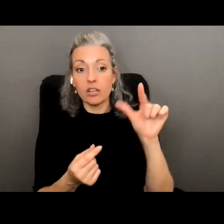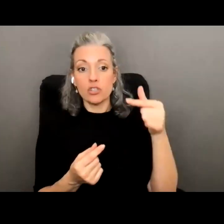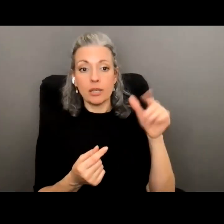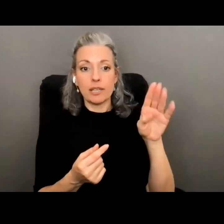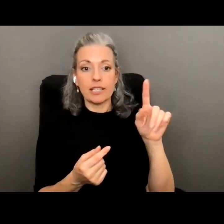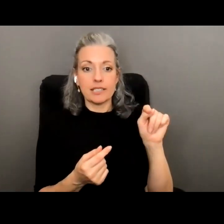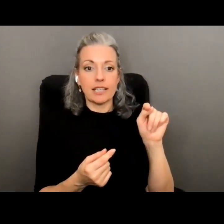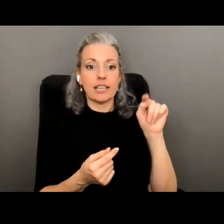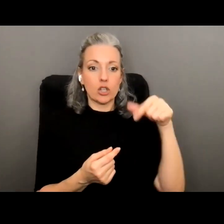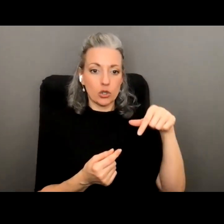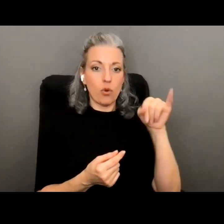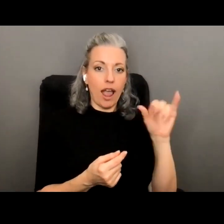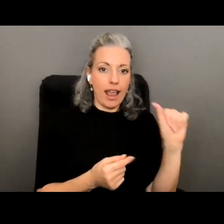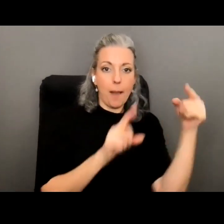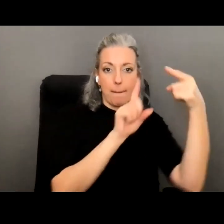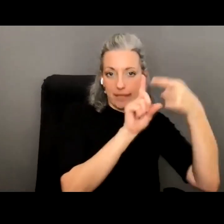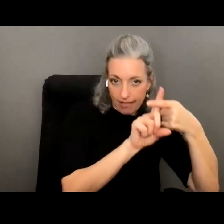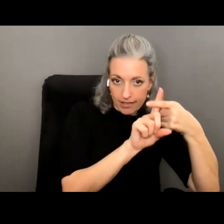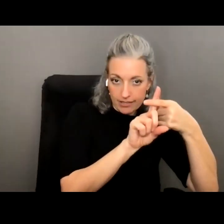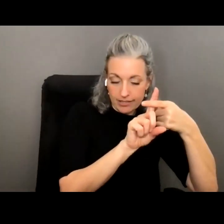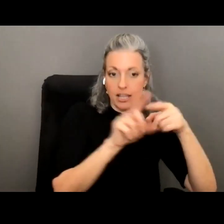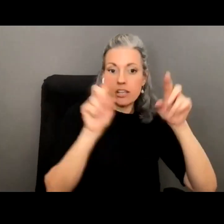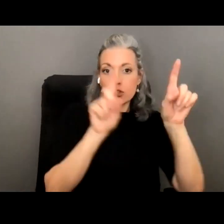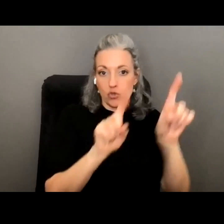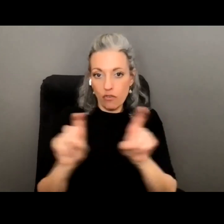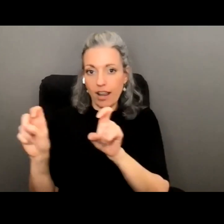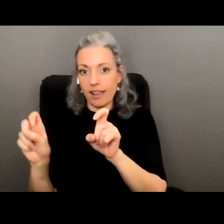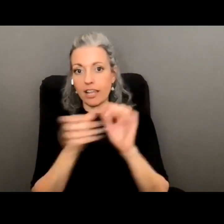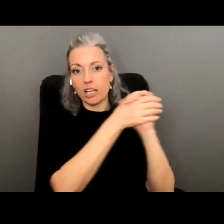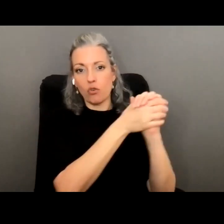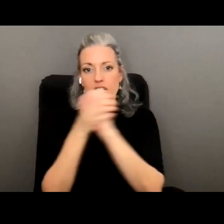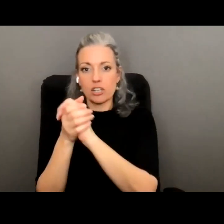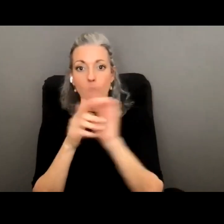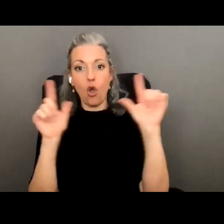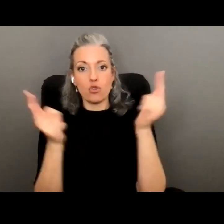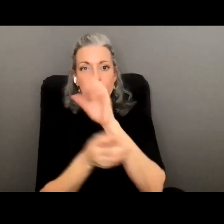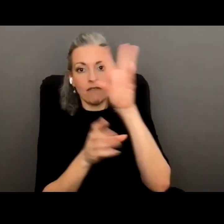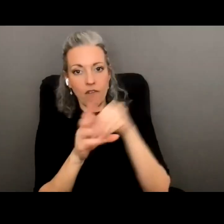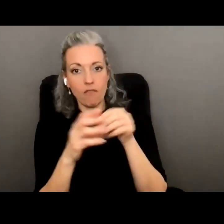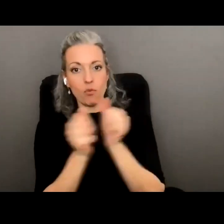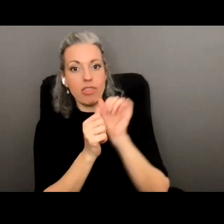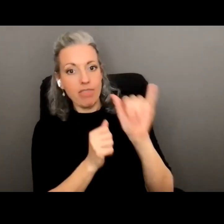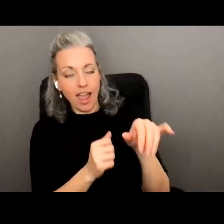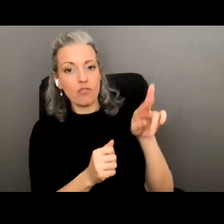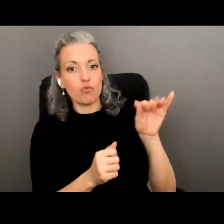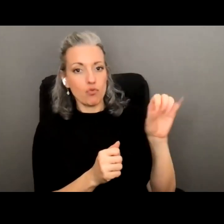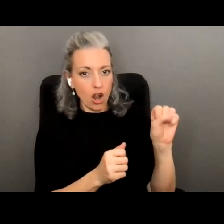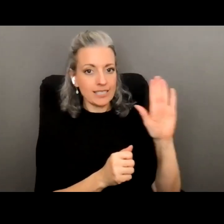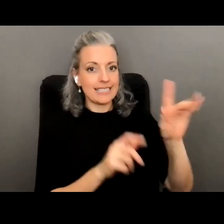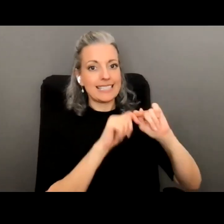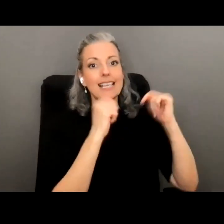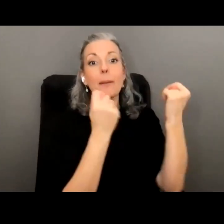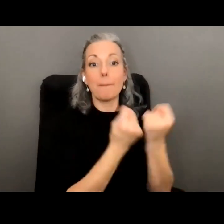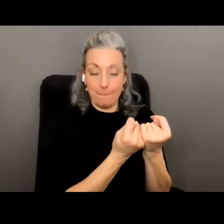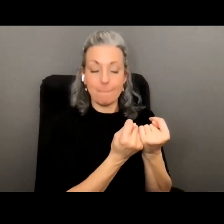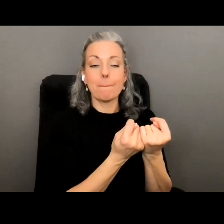LGBTQIA+ statewide survey. Congratulations to all of you who had a hand in that, and Ross and his team.